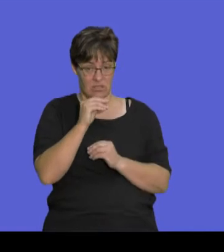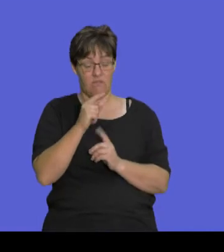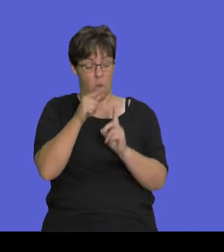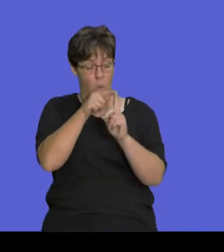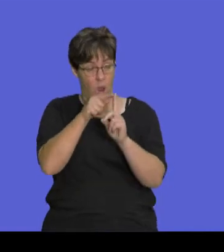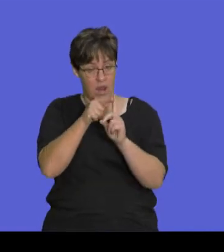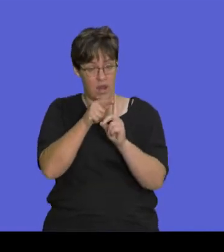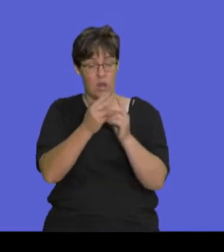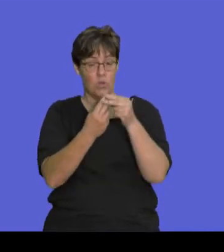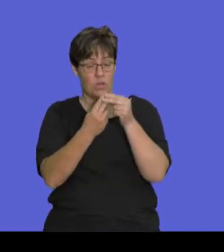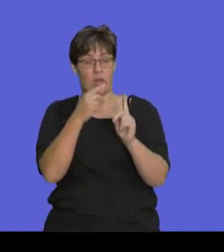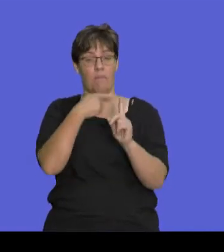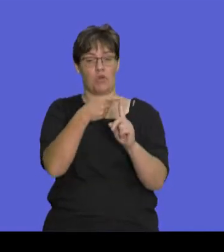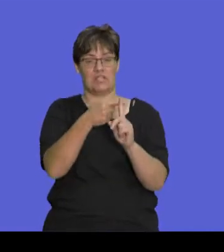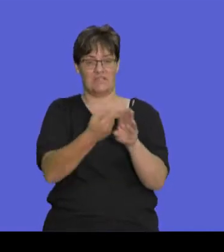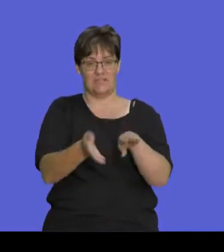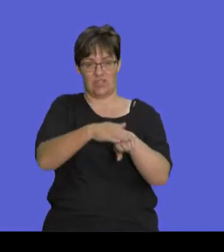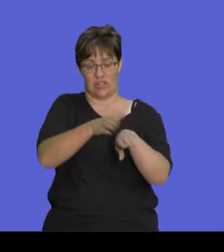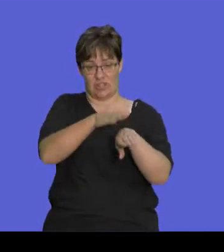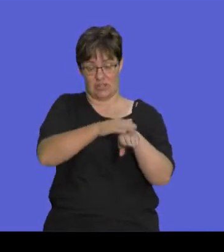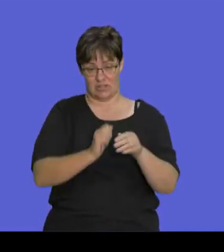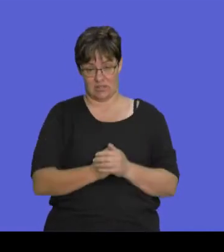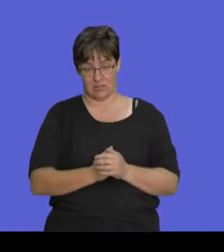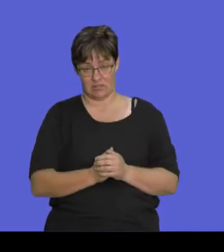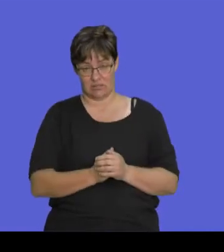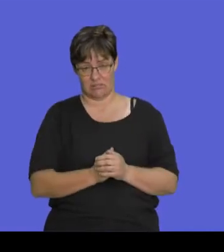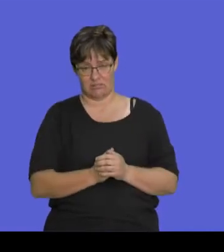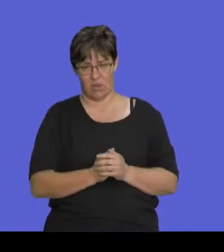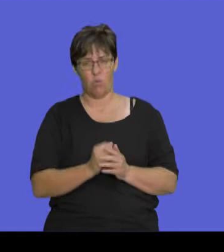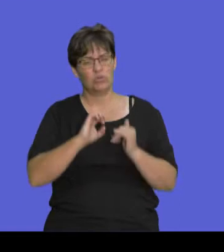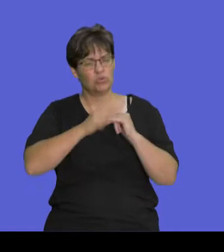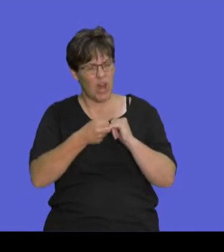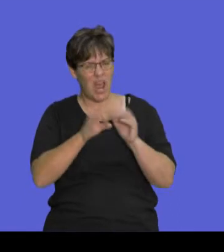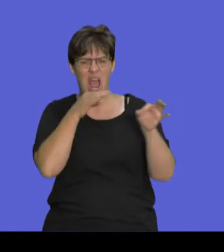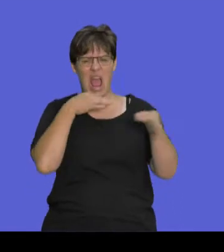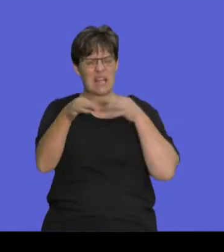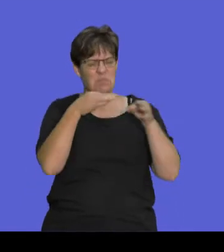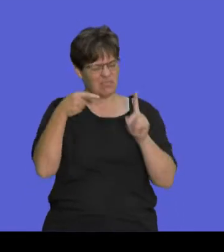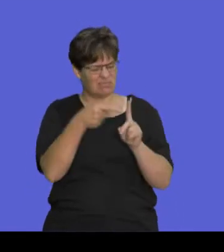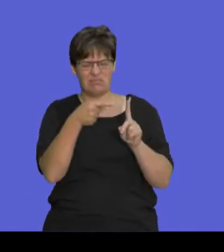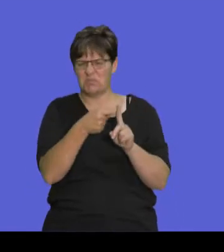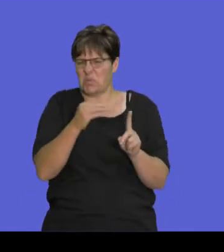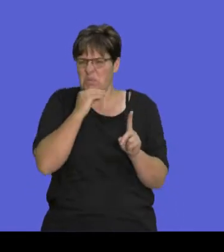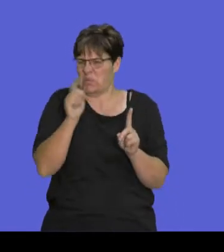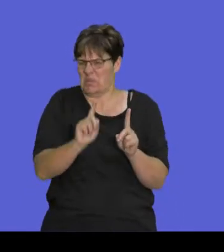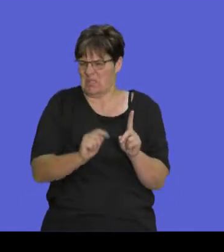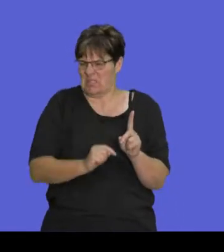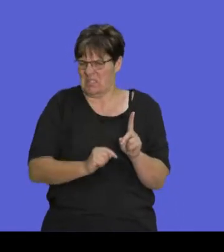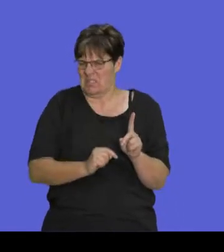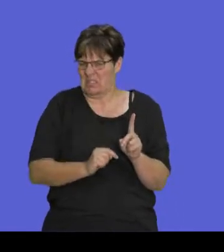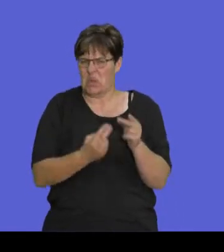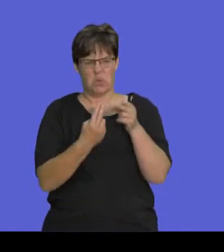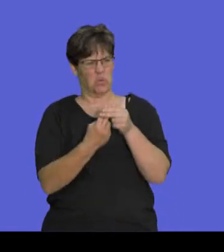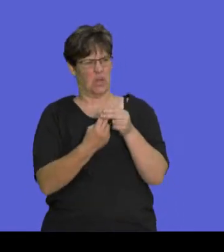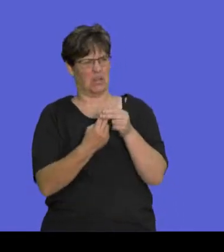per unit positive charge. Now, we'll try and break down what we mean exactly